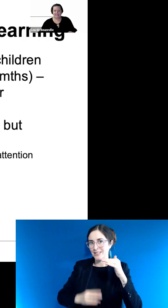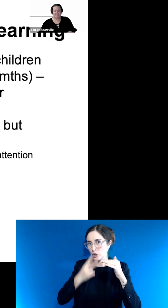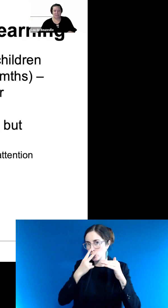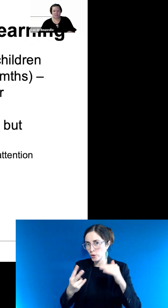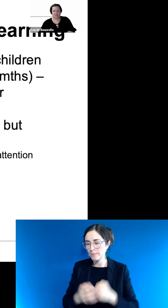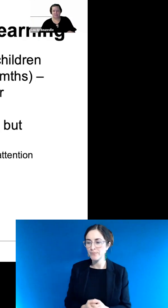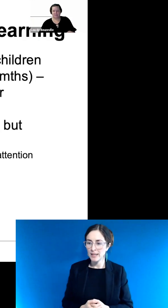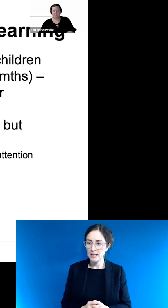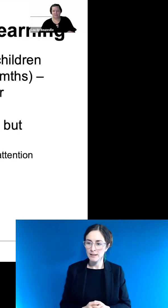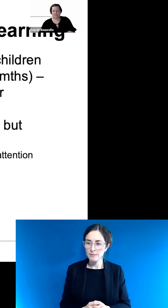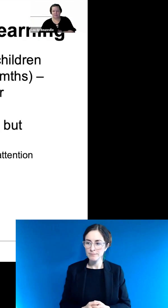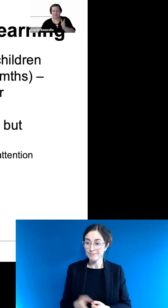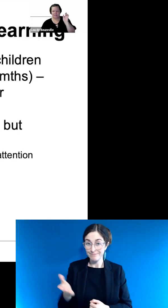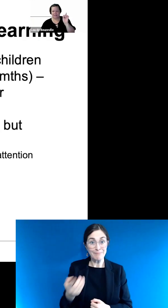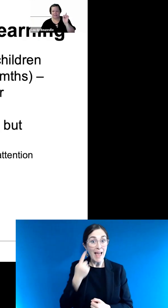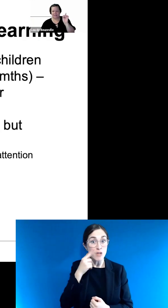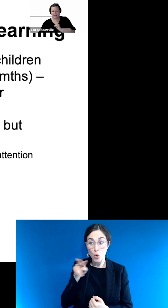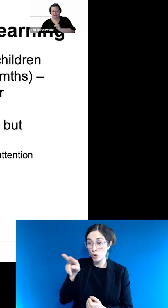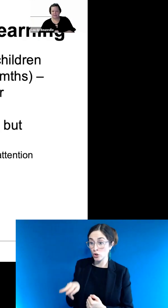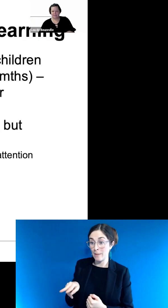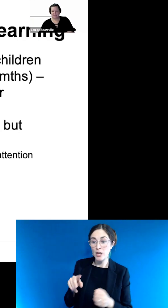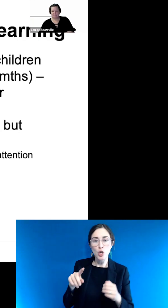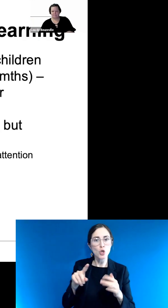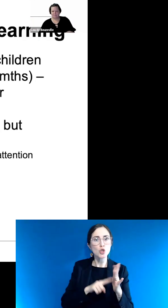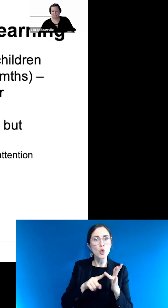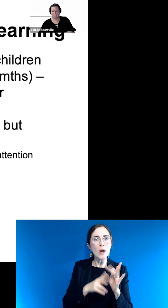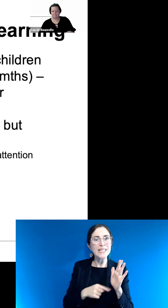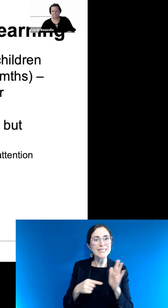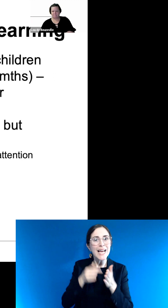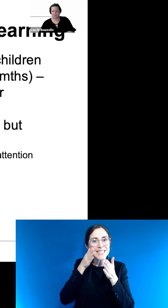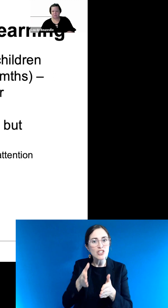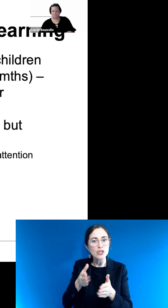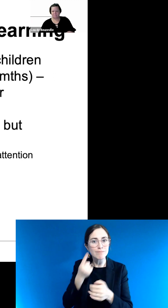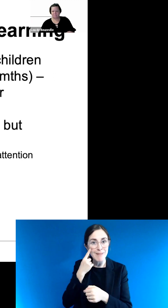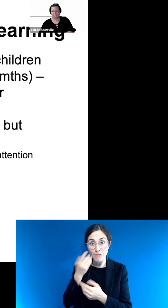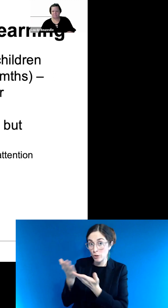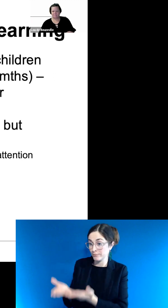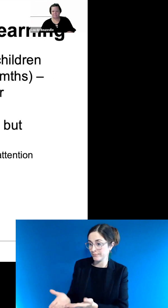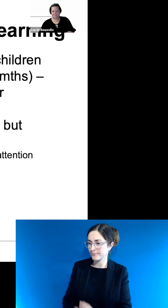Joint attention, I'll give you a second to read that because it's solid.